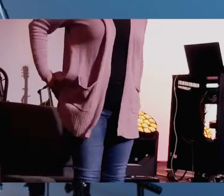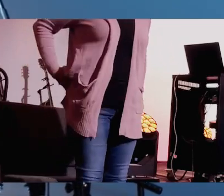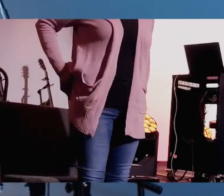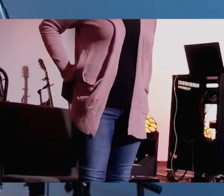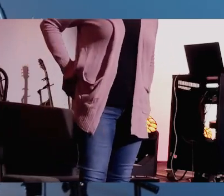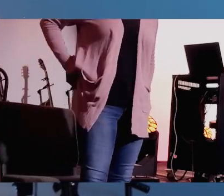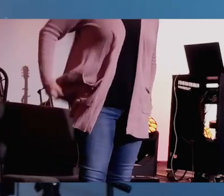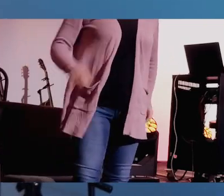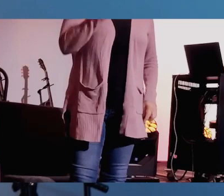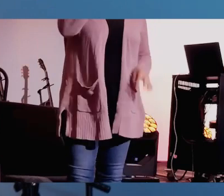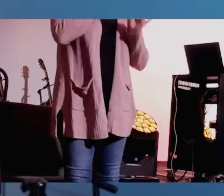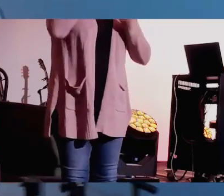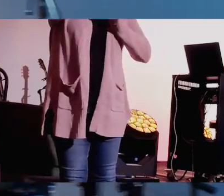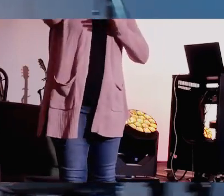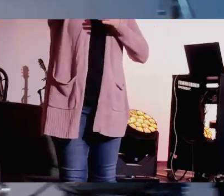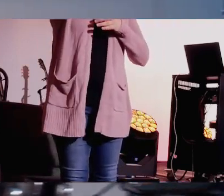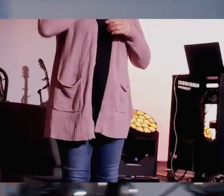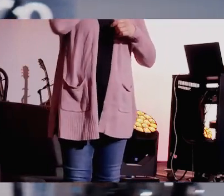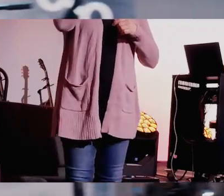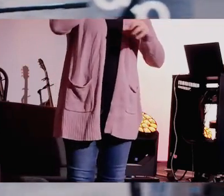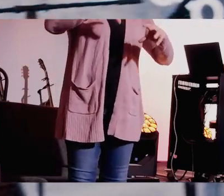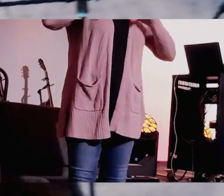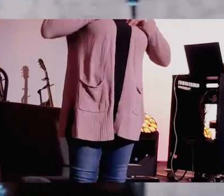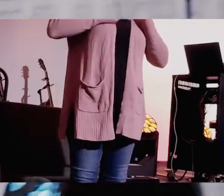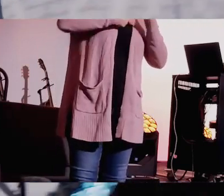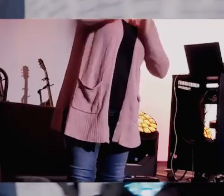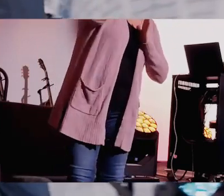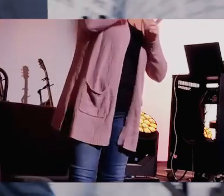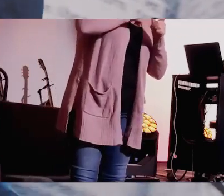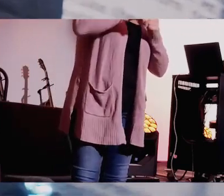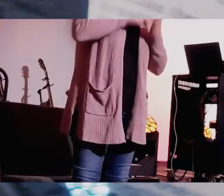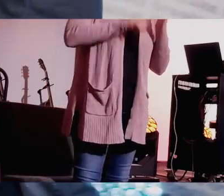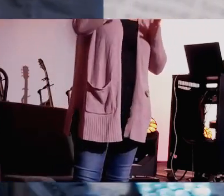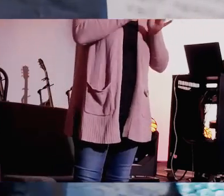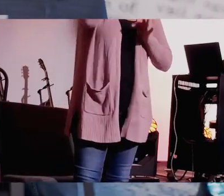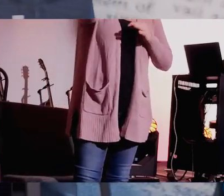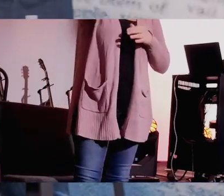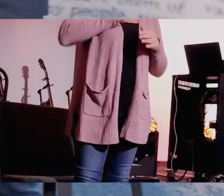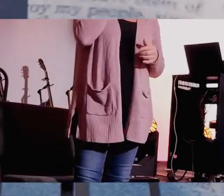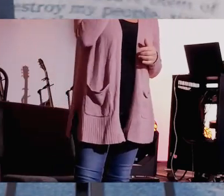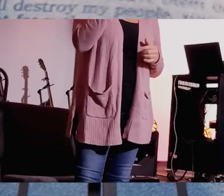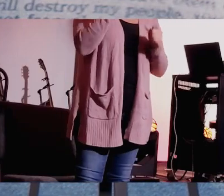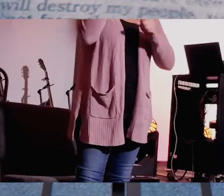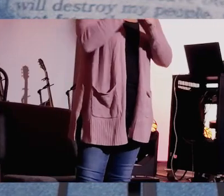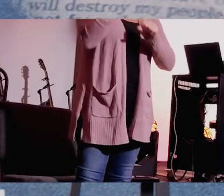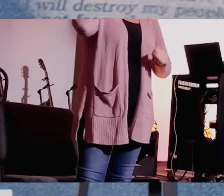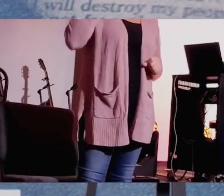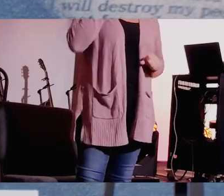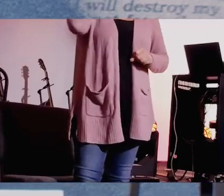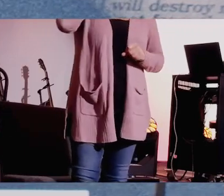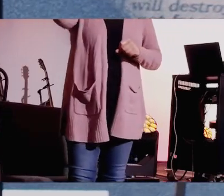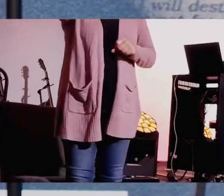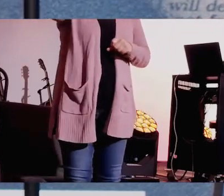If your spirit man is not eating of God's truth, then what does your spirit man look like? I'll never forget it. Many years ago, I was about to preach at